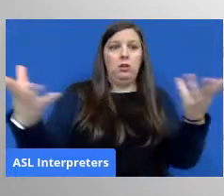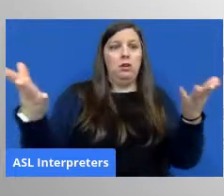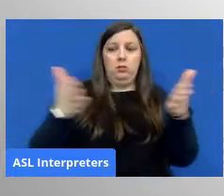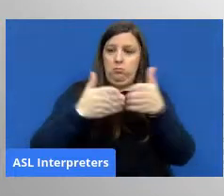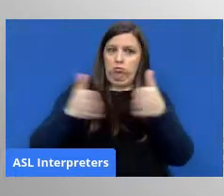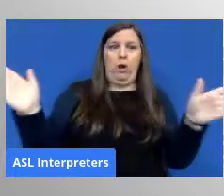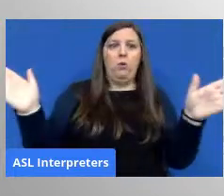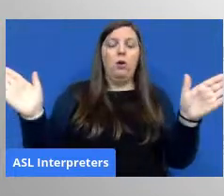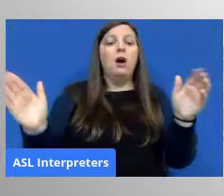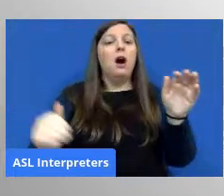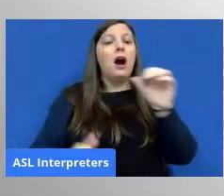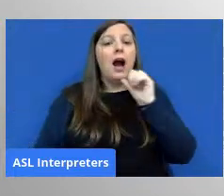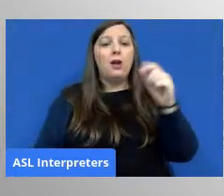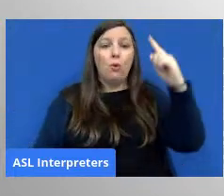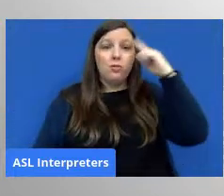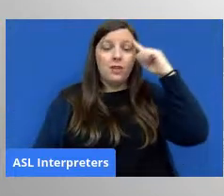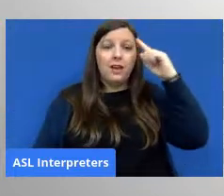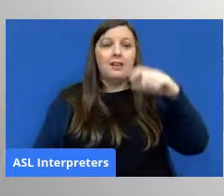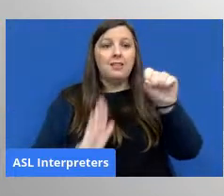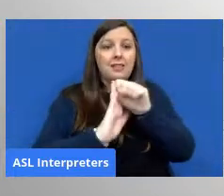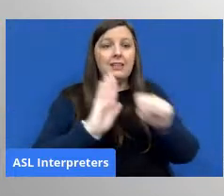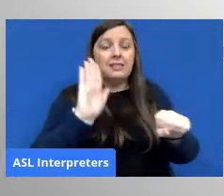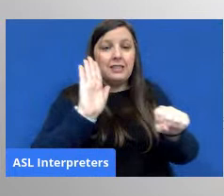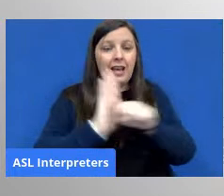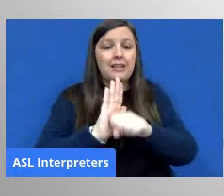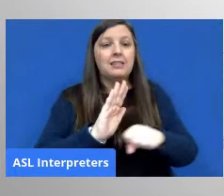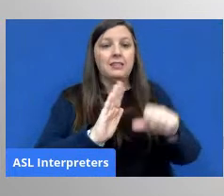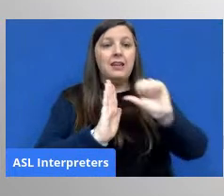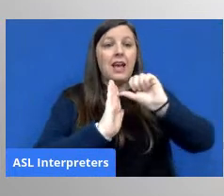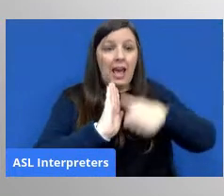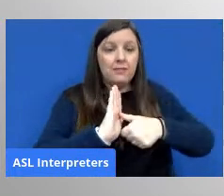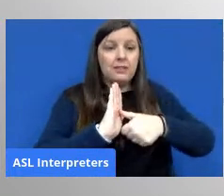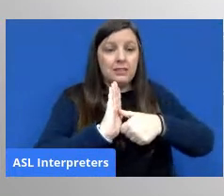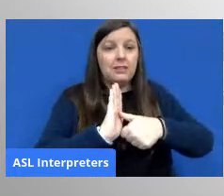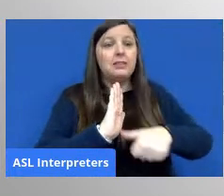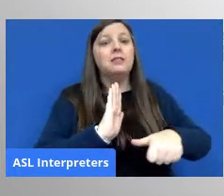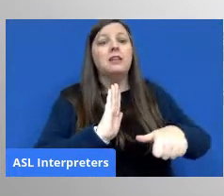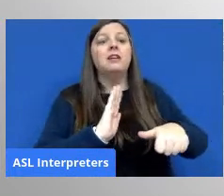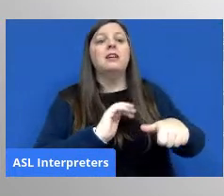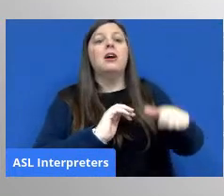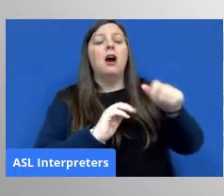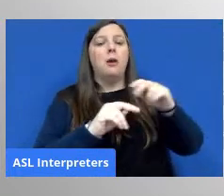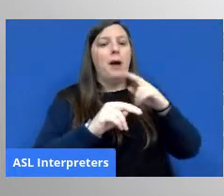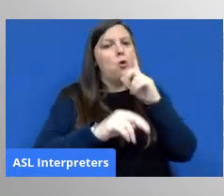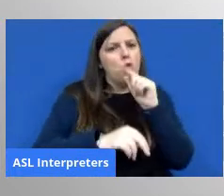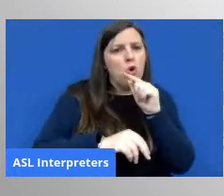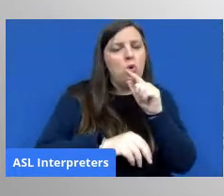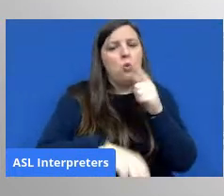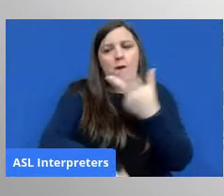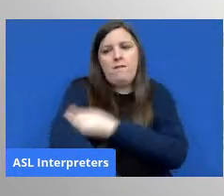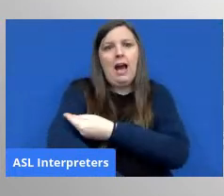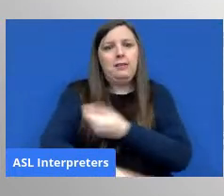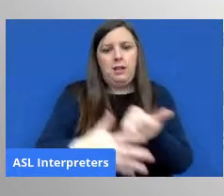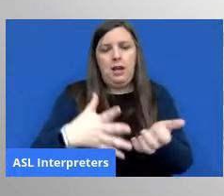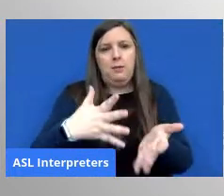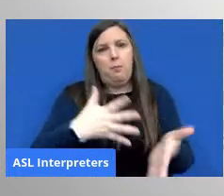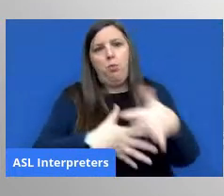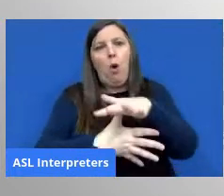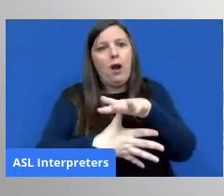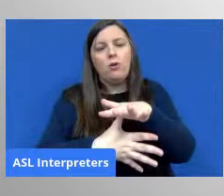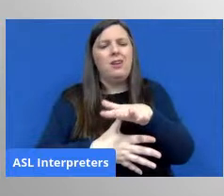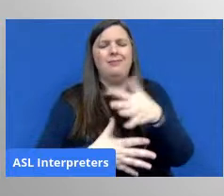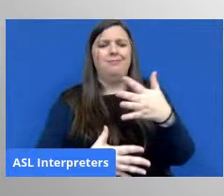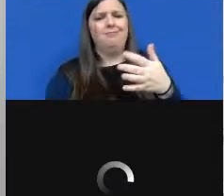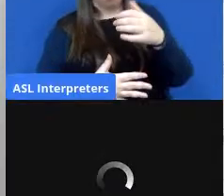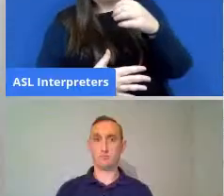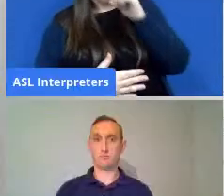emphasis on who to vaccinate is up to what I would like